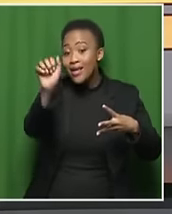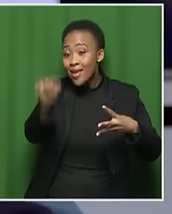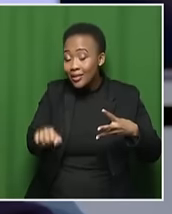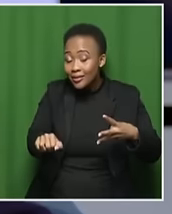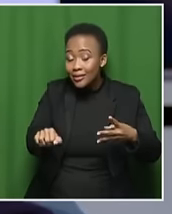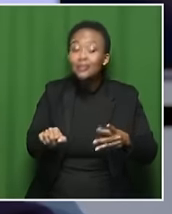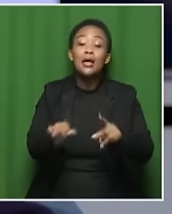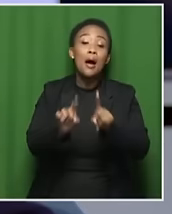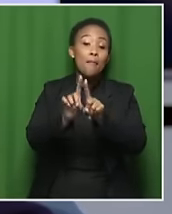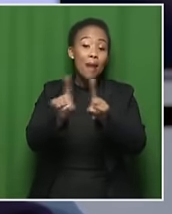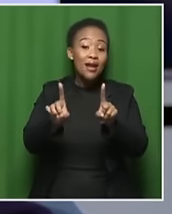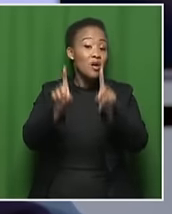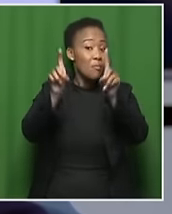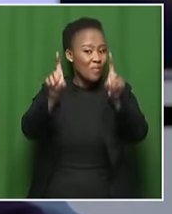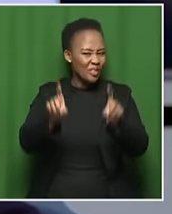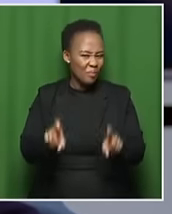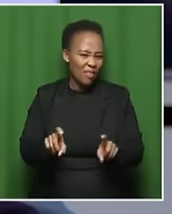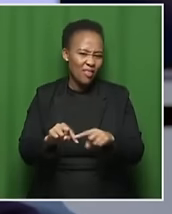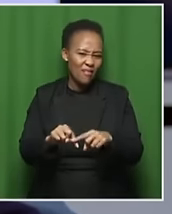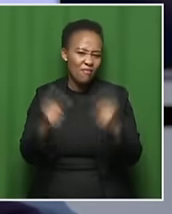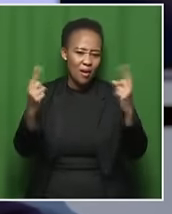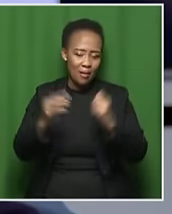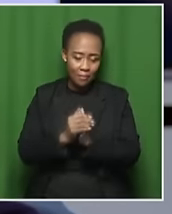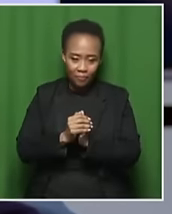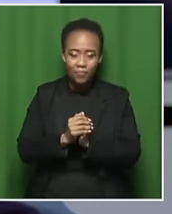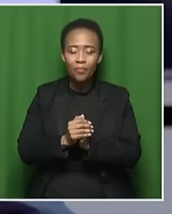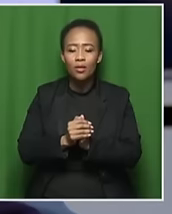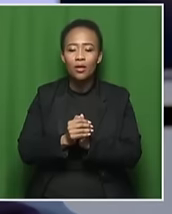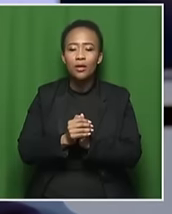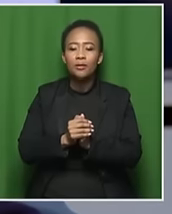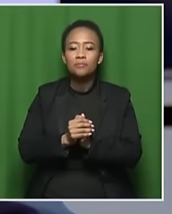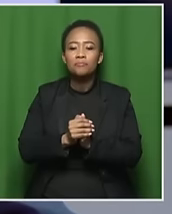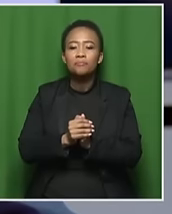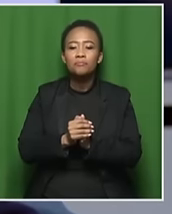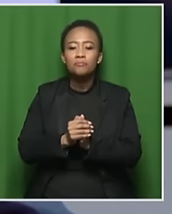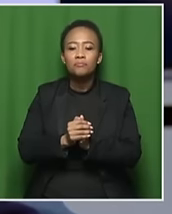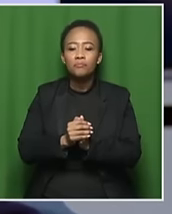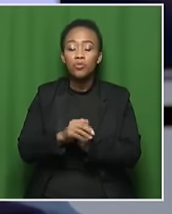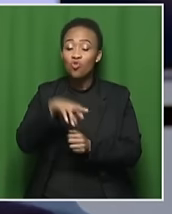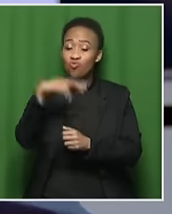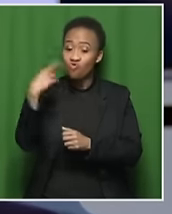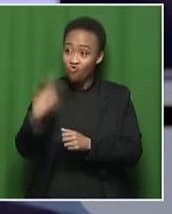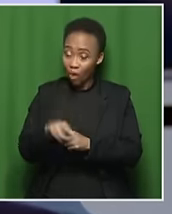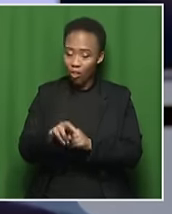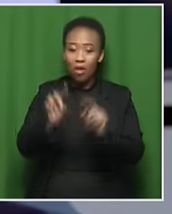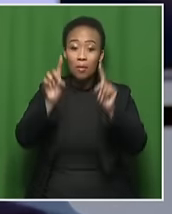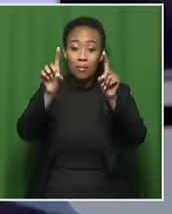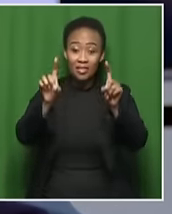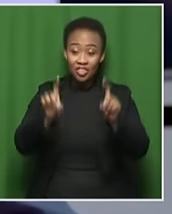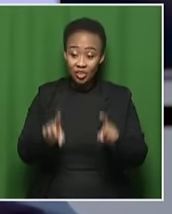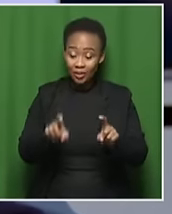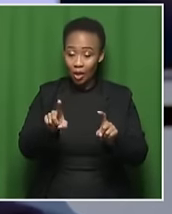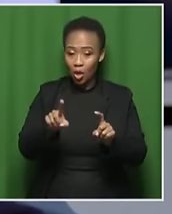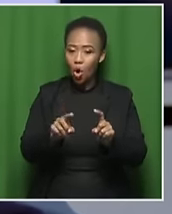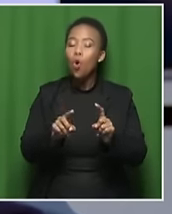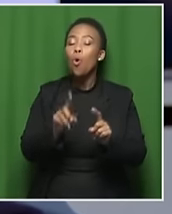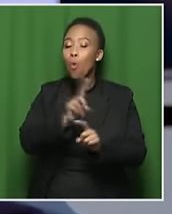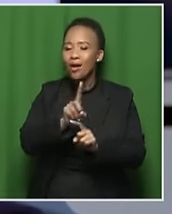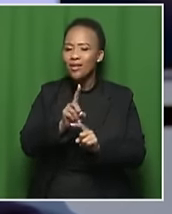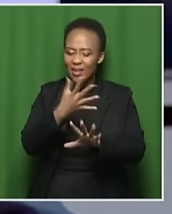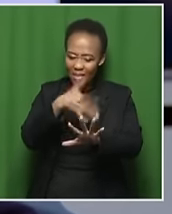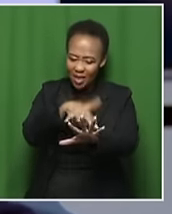principle. It's not the principle. The principle is, or the real issue is, implementation. And I'll give you an